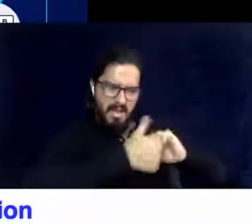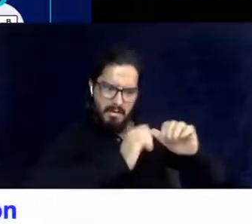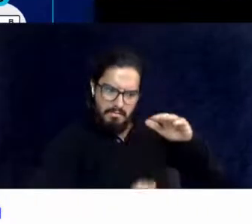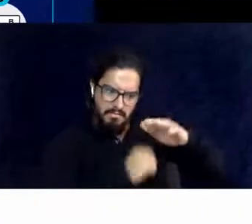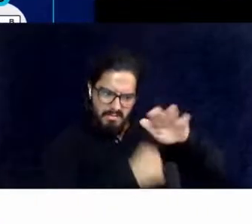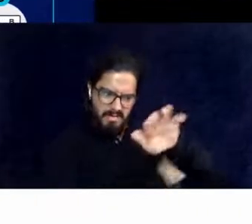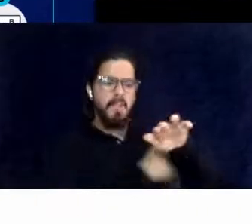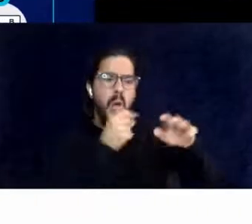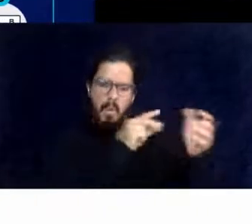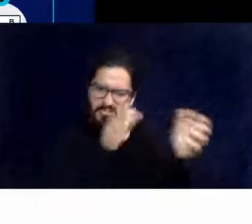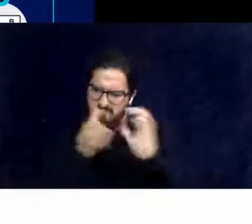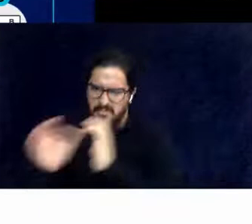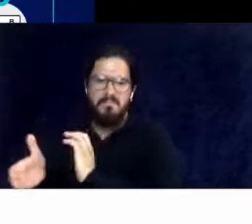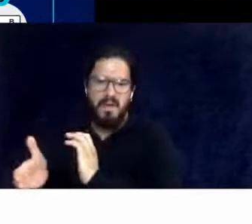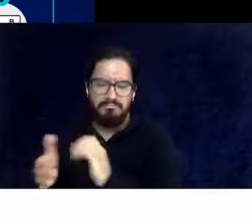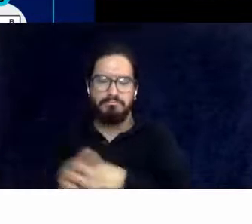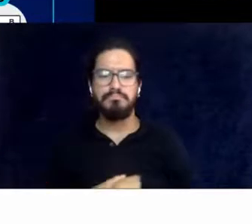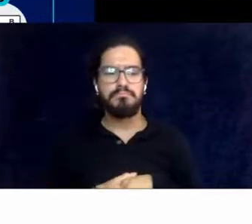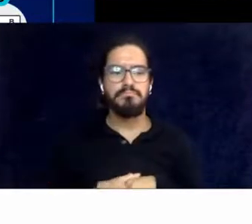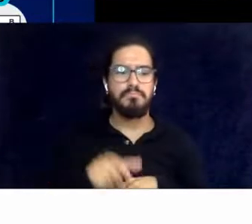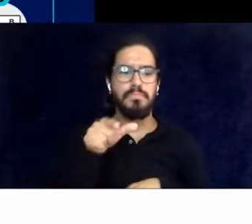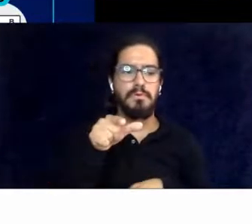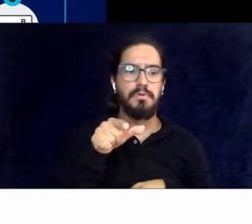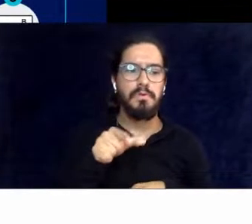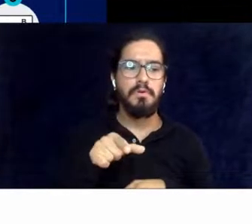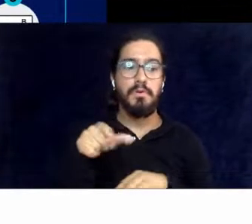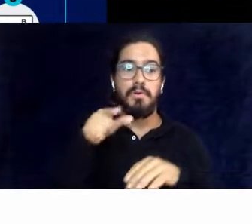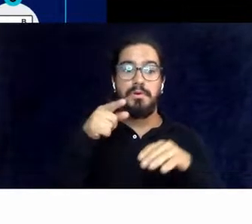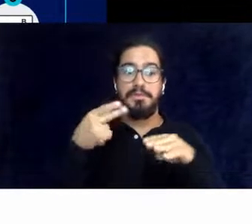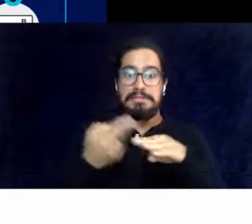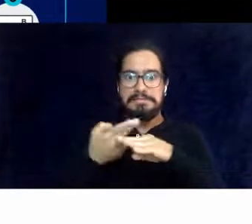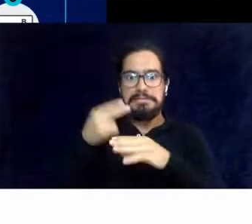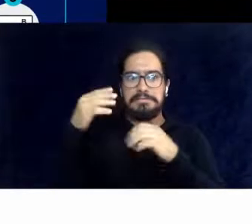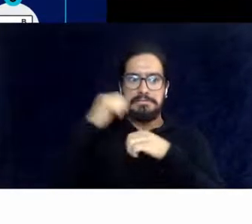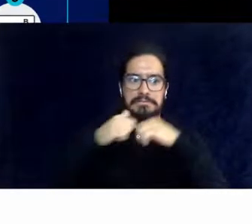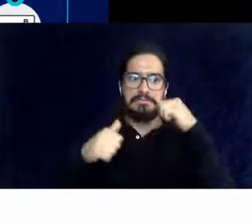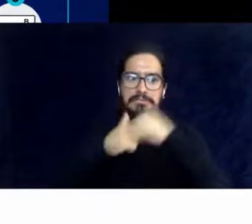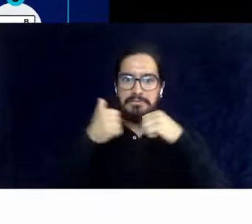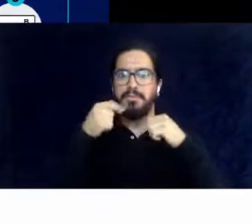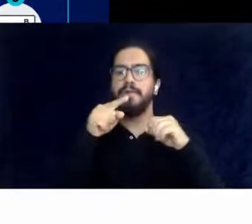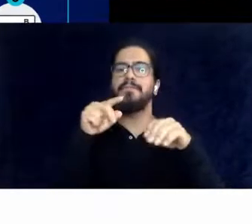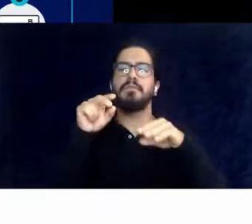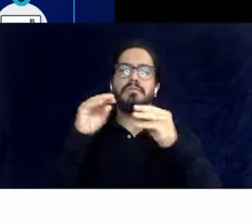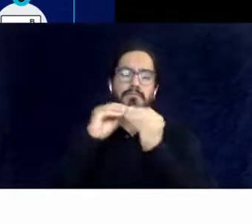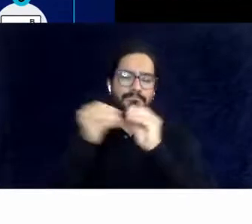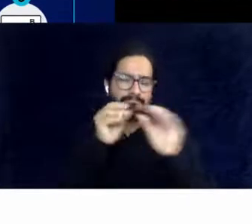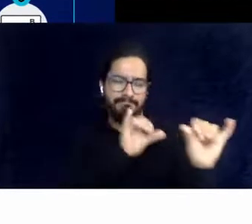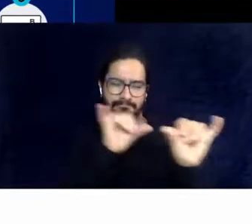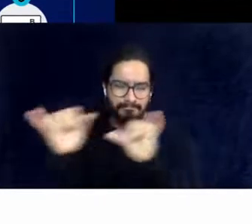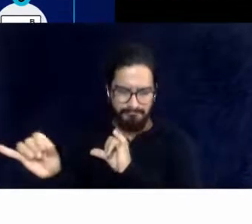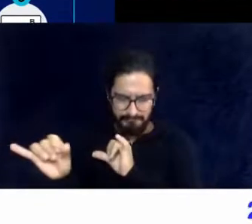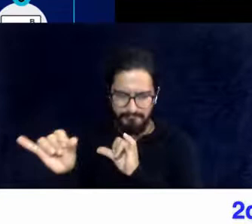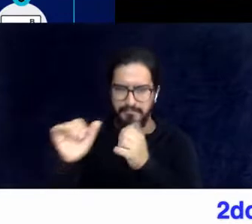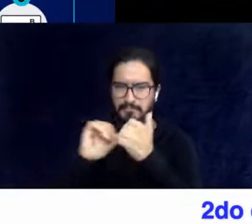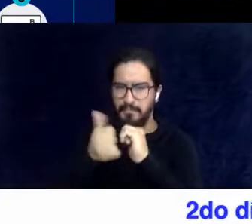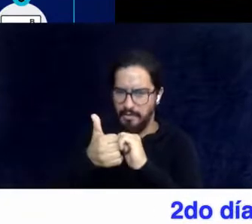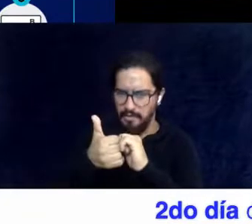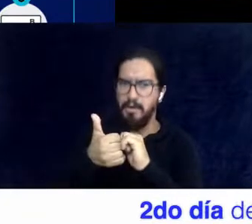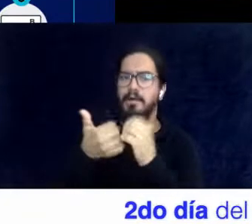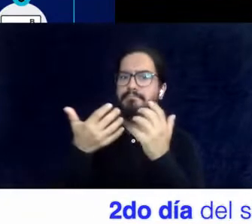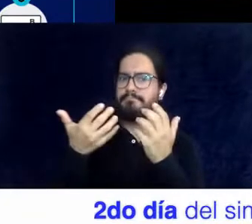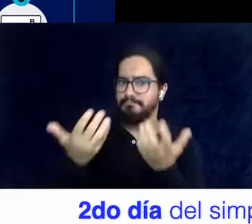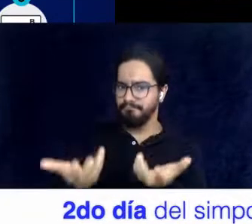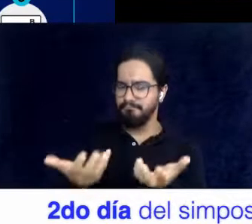data. In here, substructures with the same values for all drug combinations will be deleted. For example, if